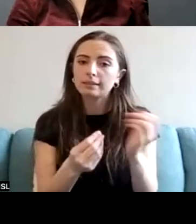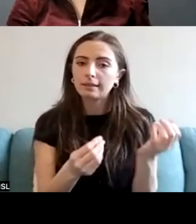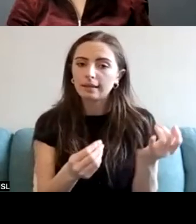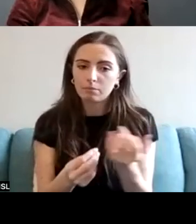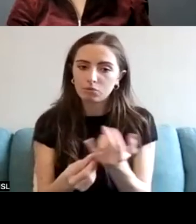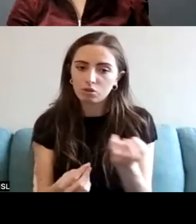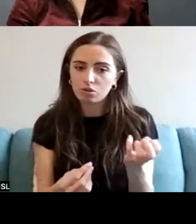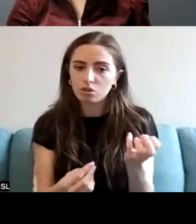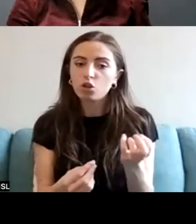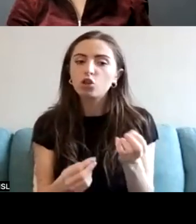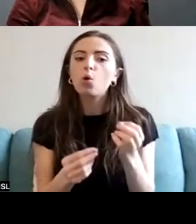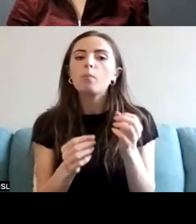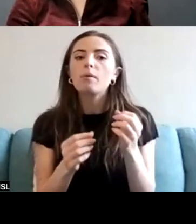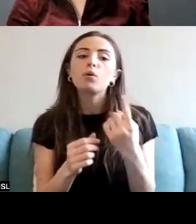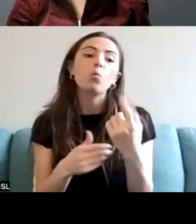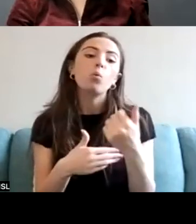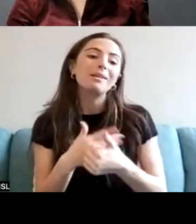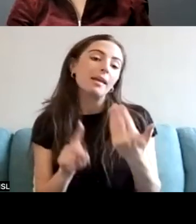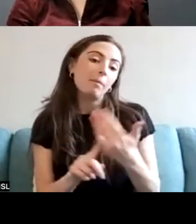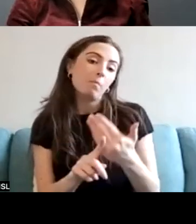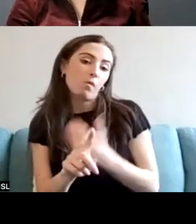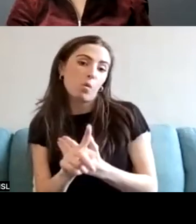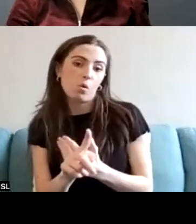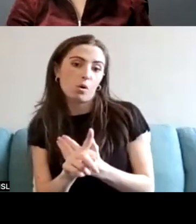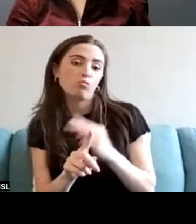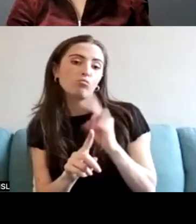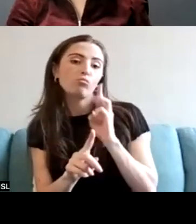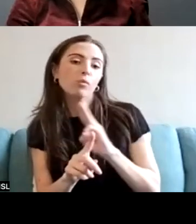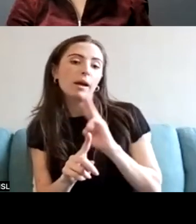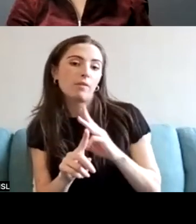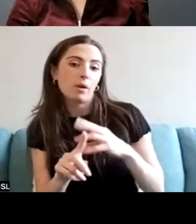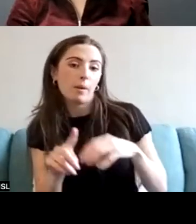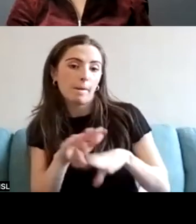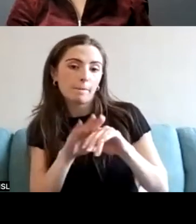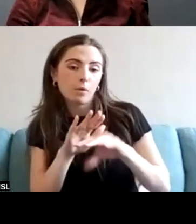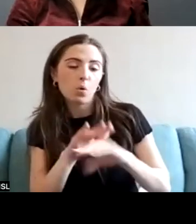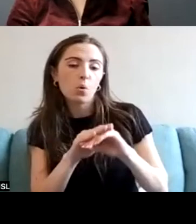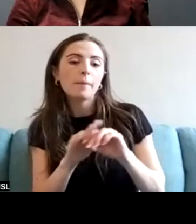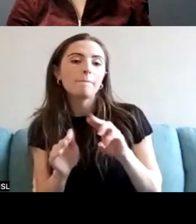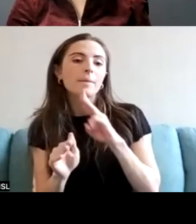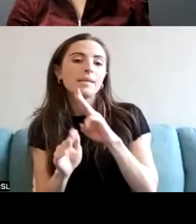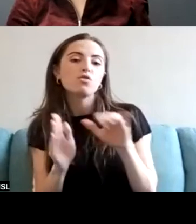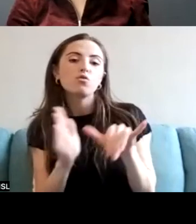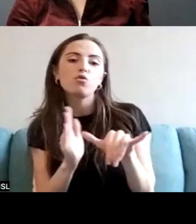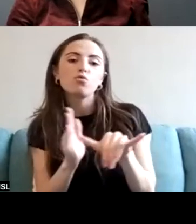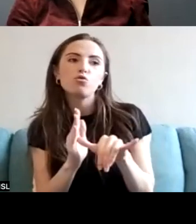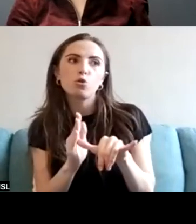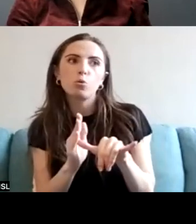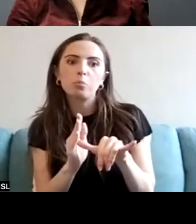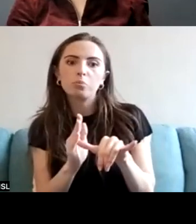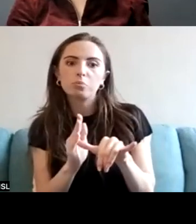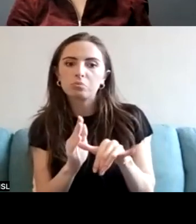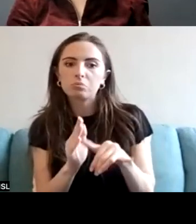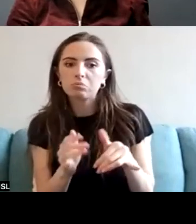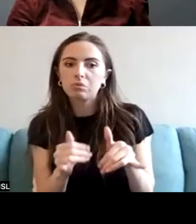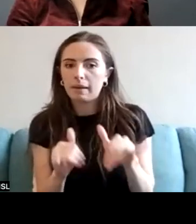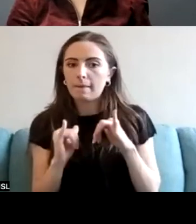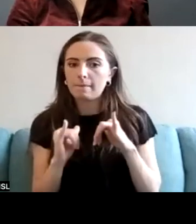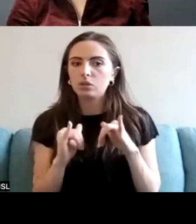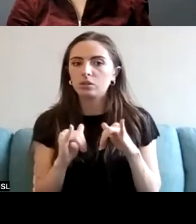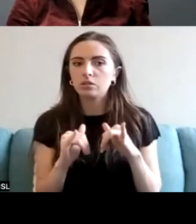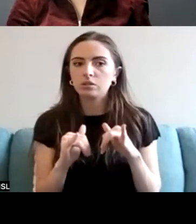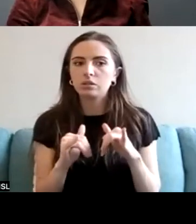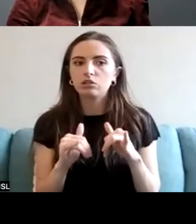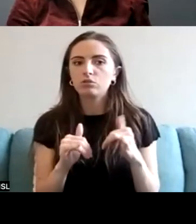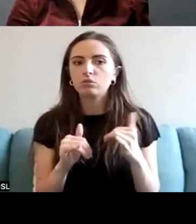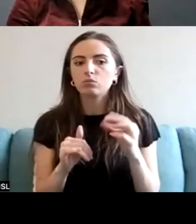YouTube time to do the work in the background. So that's the way we did it today. We uploaded that video